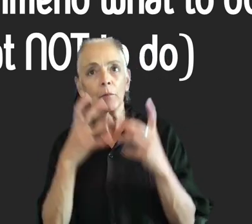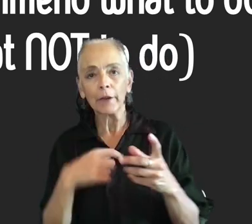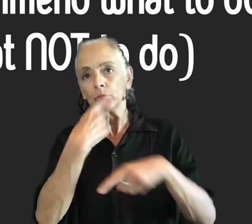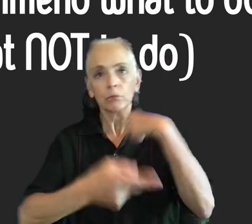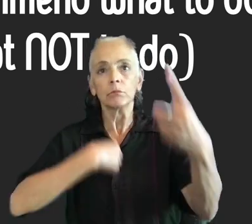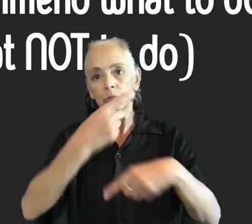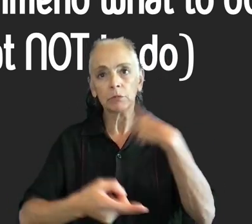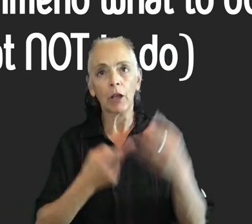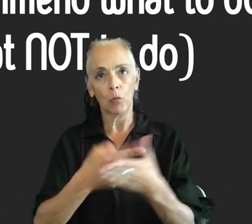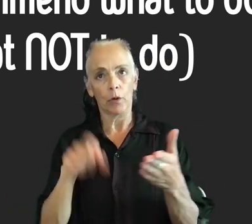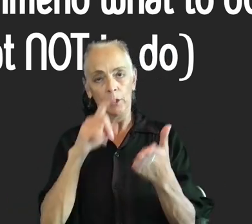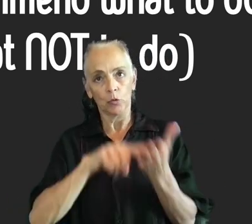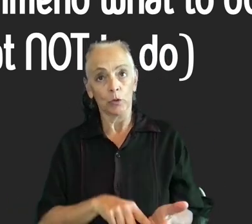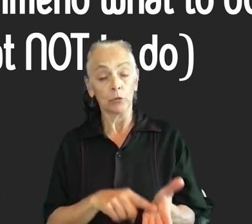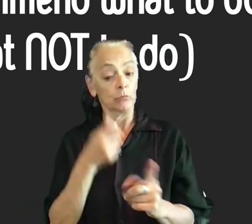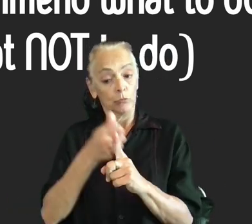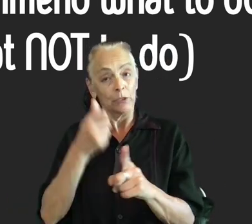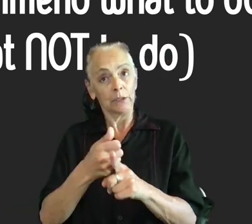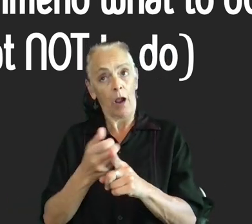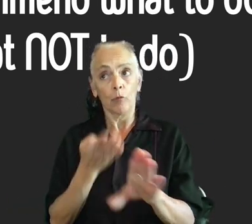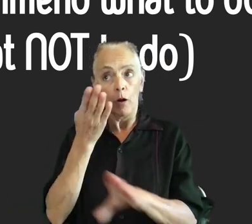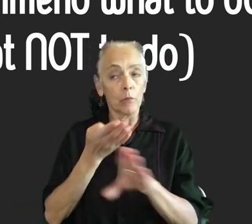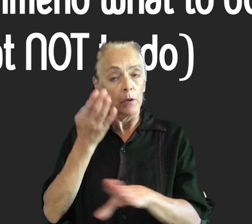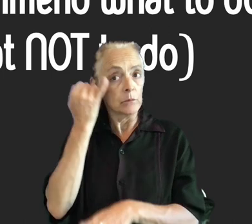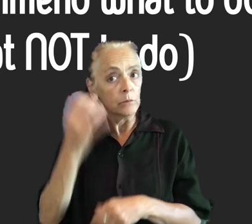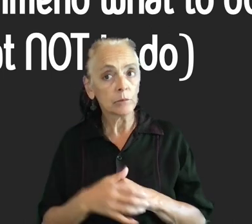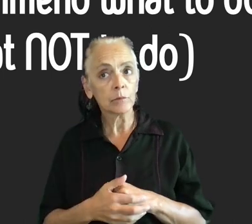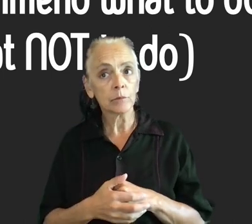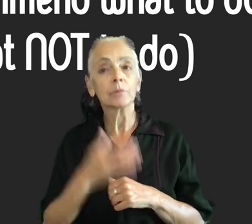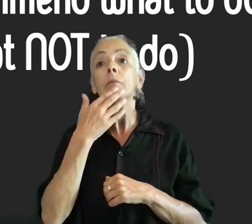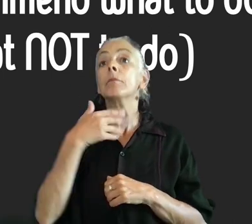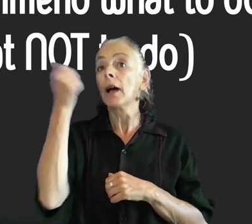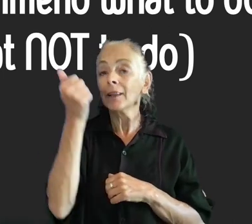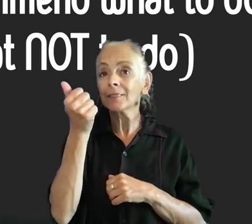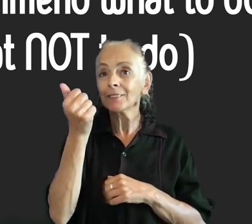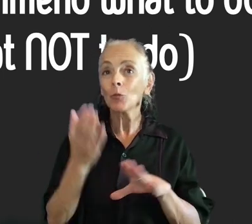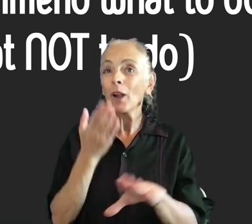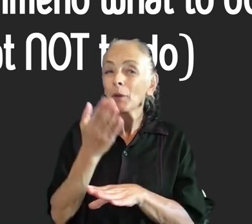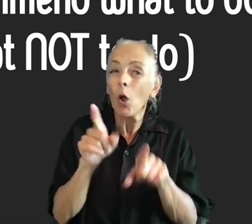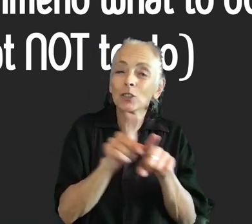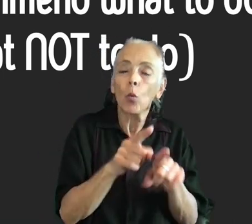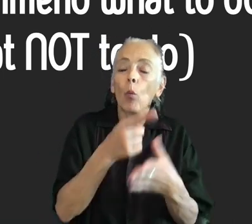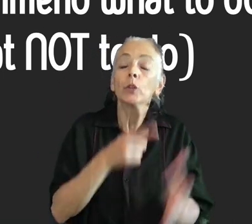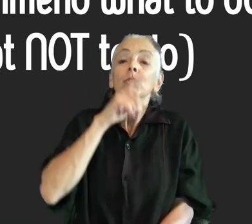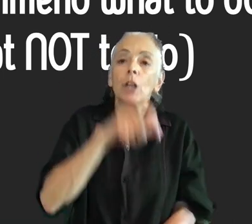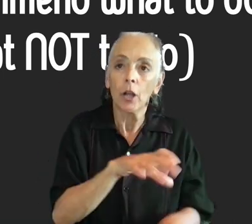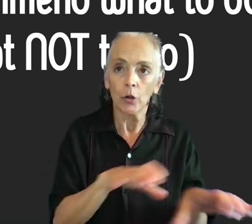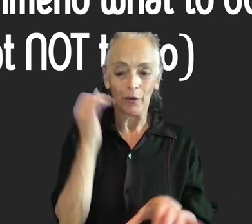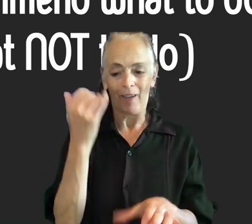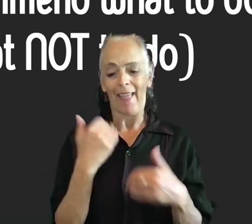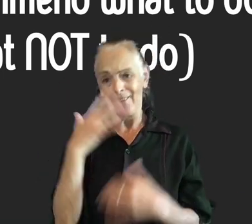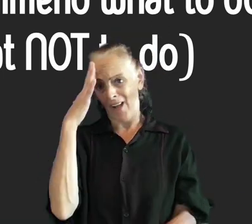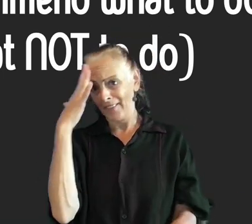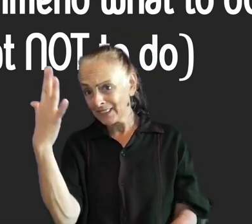you what needs to get researched and make some recommendations better yet make some recommendations for what not to do as well if i had a nickel